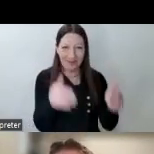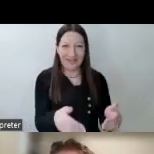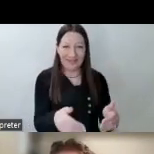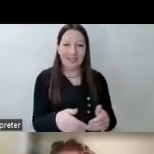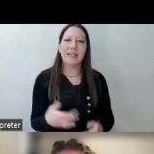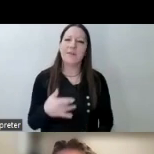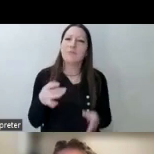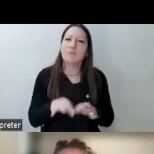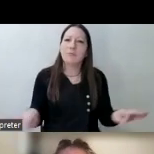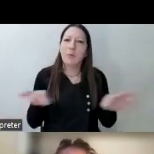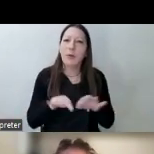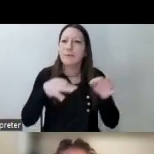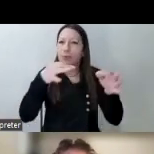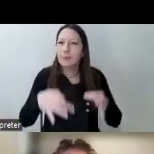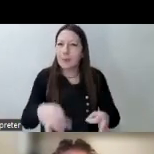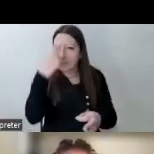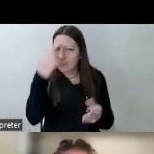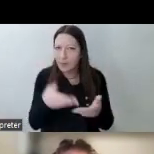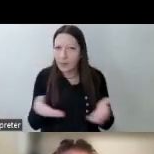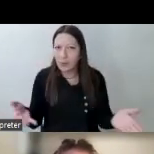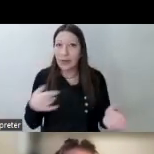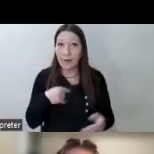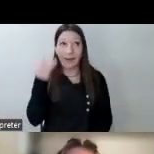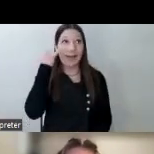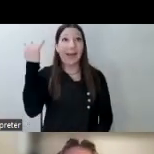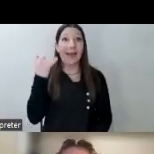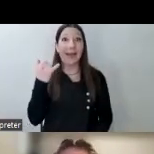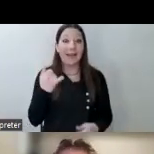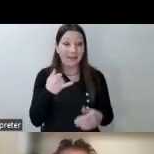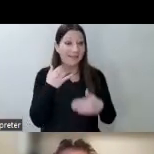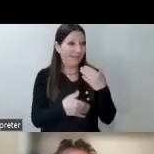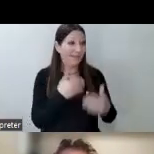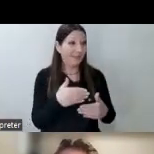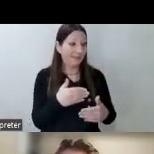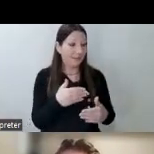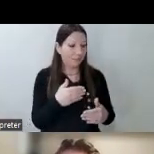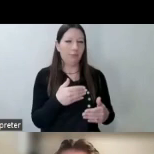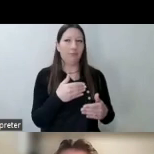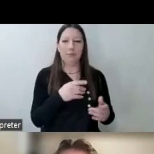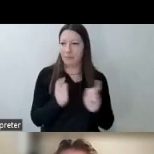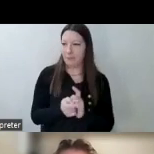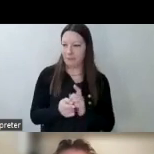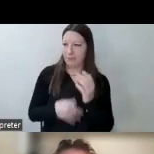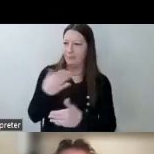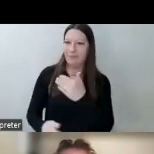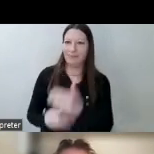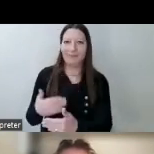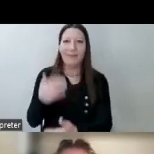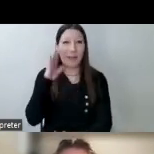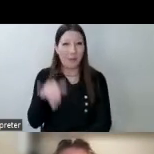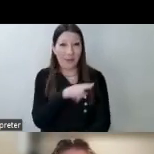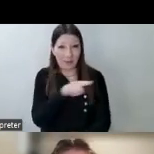way things can pivot and go in a very unexpected direction. I know there are undergrads in the crowd today, and I just want to throw it out there